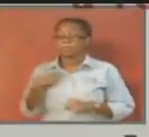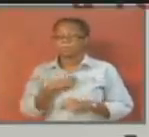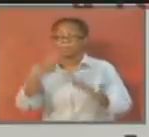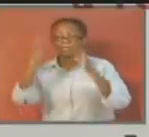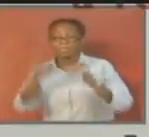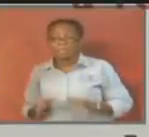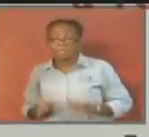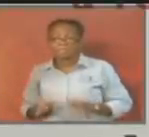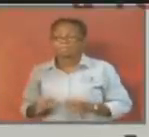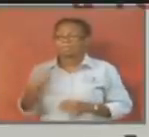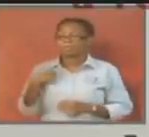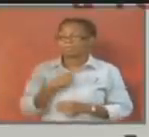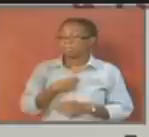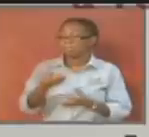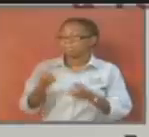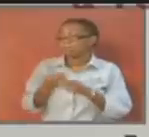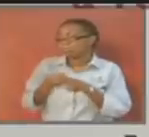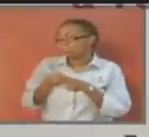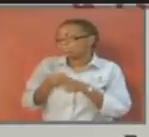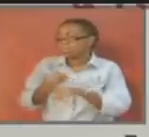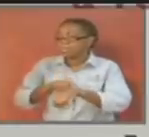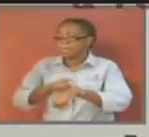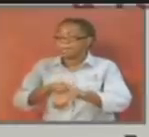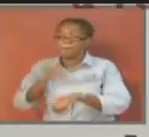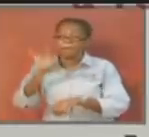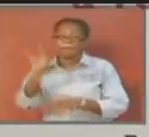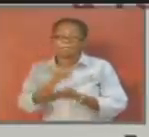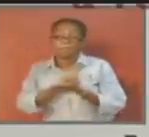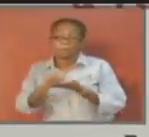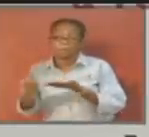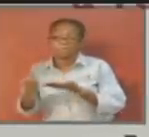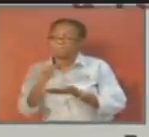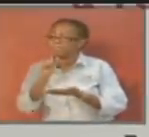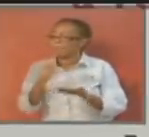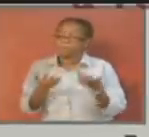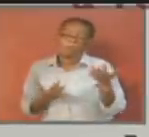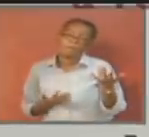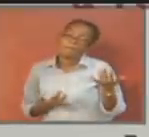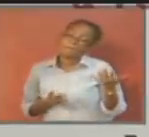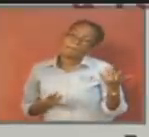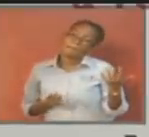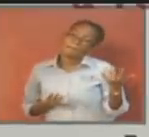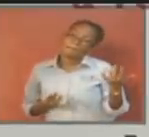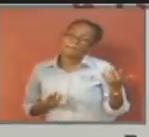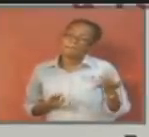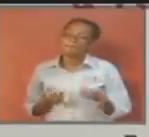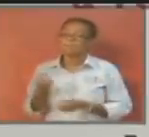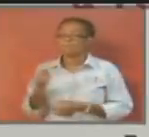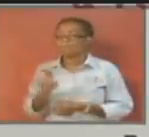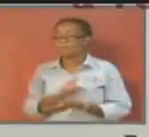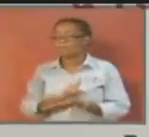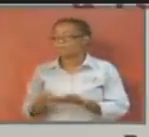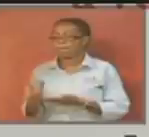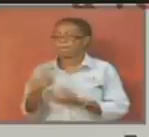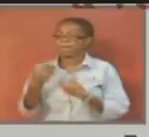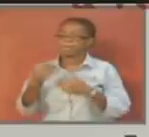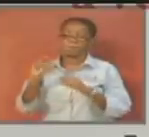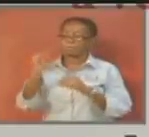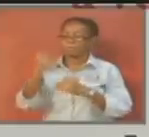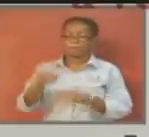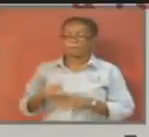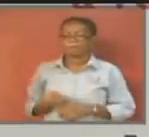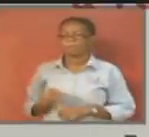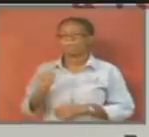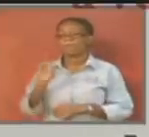bring it forward to 8 weeks. In that regard, your appointment will be given to you by one of the RHAs, and we ask that you please stick to your appointments